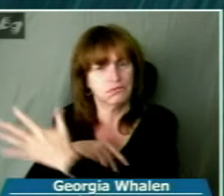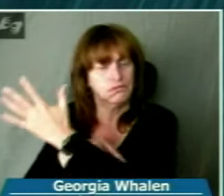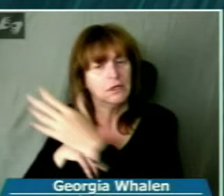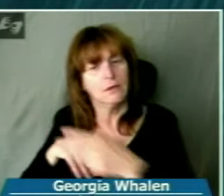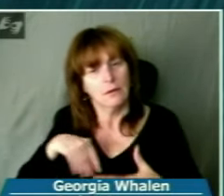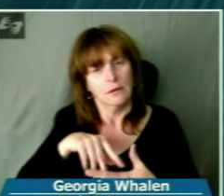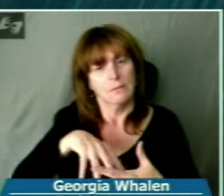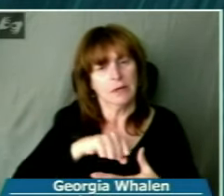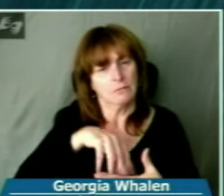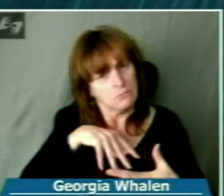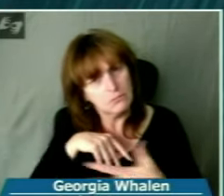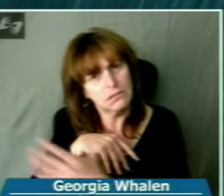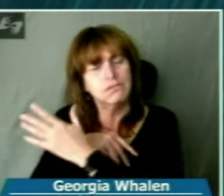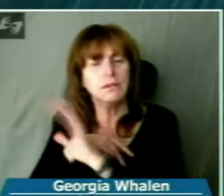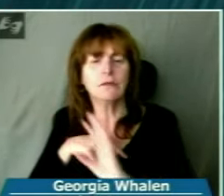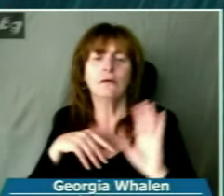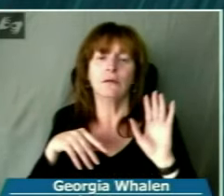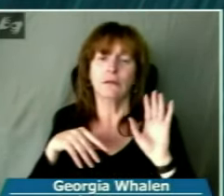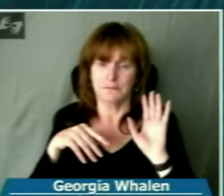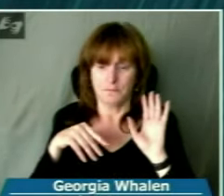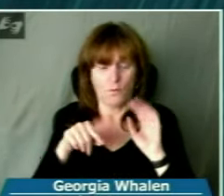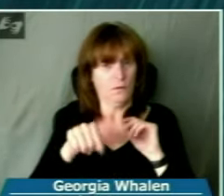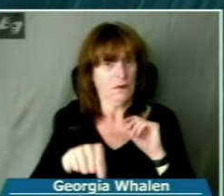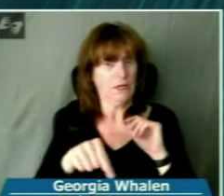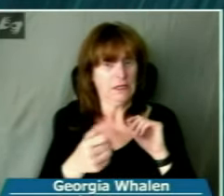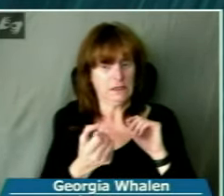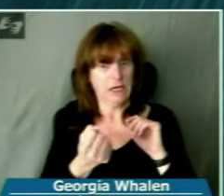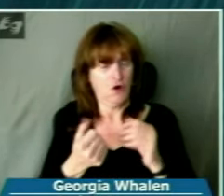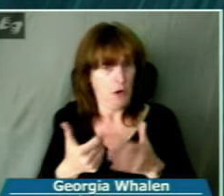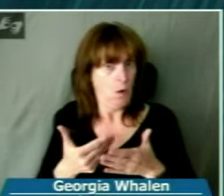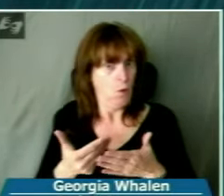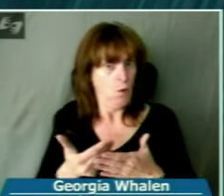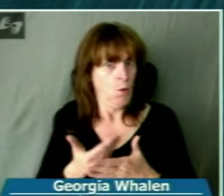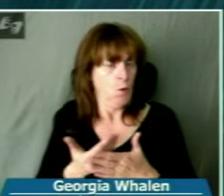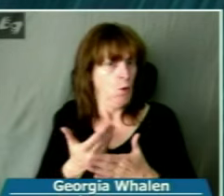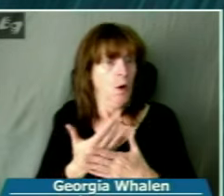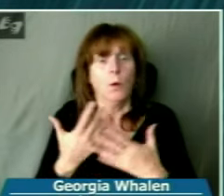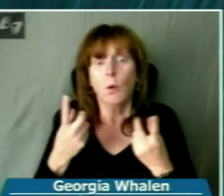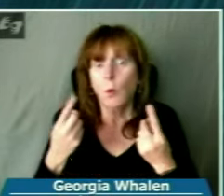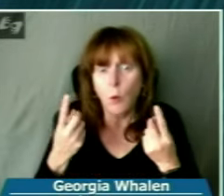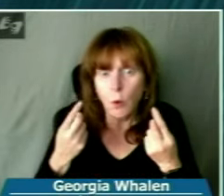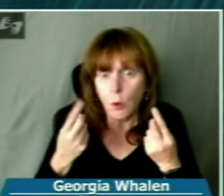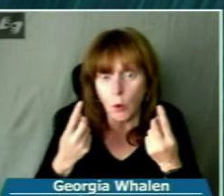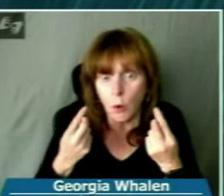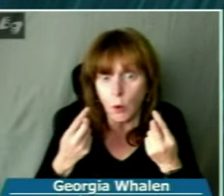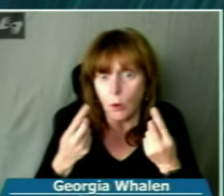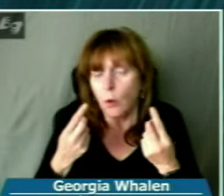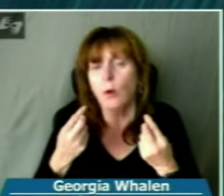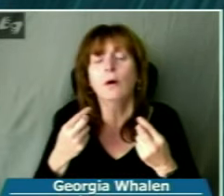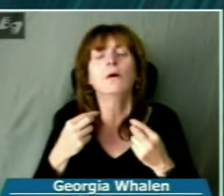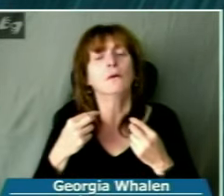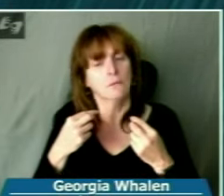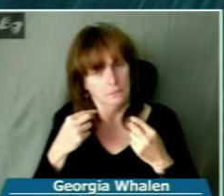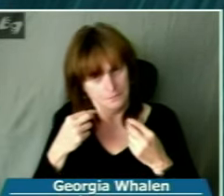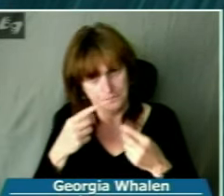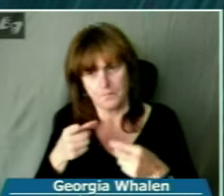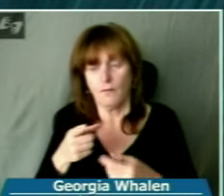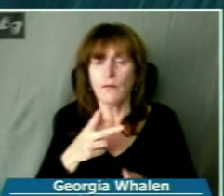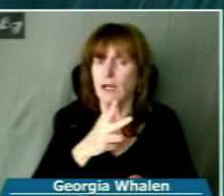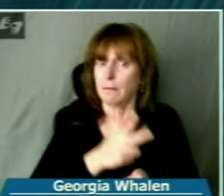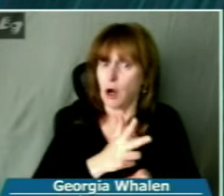to revert back as of Saturday to having fees be collected in some of our parking